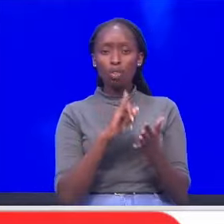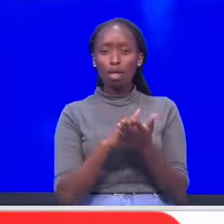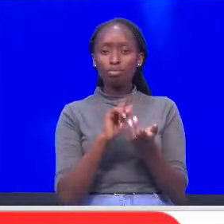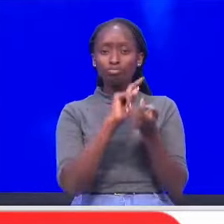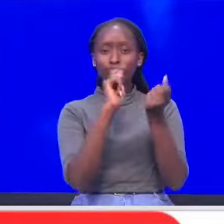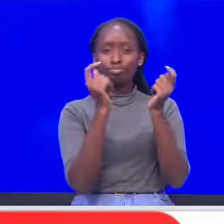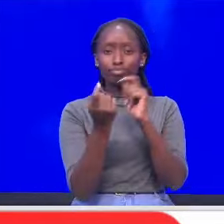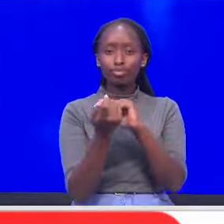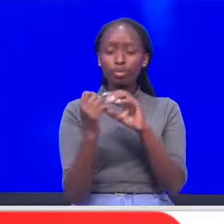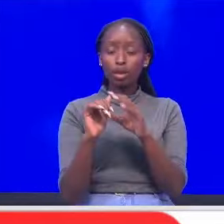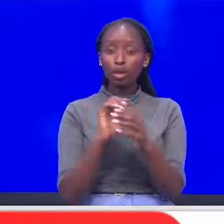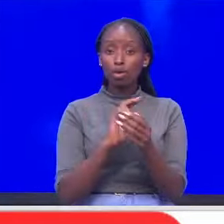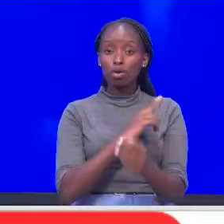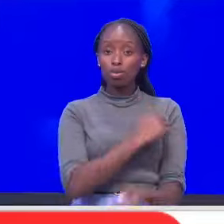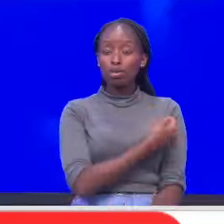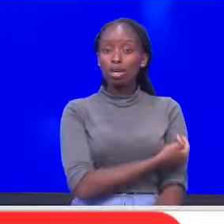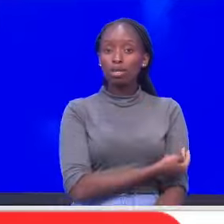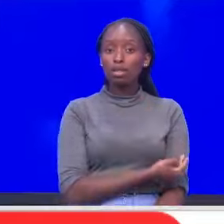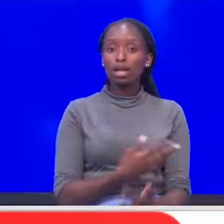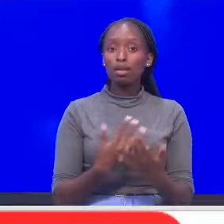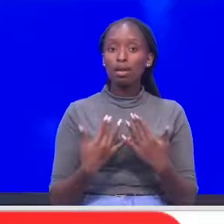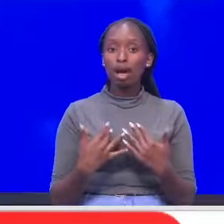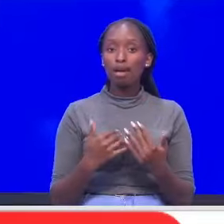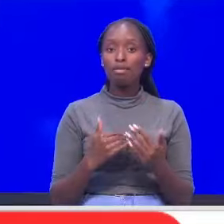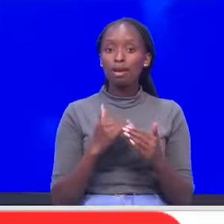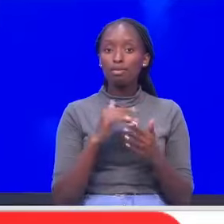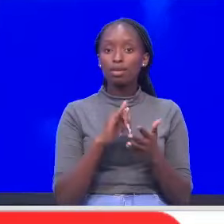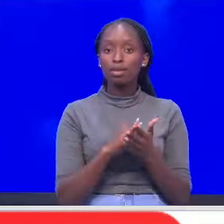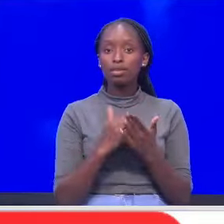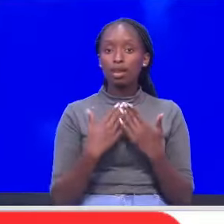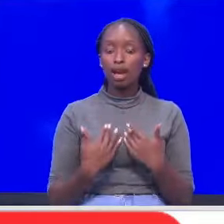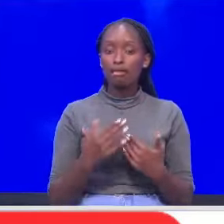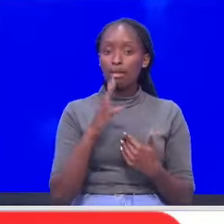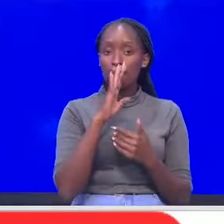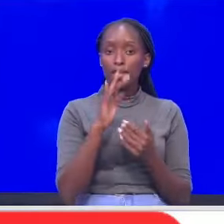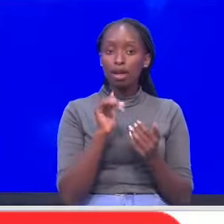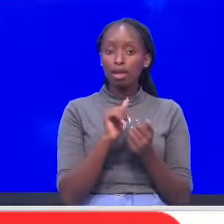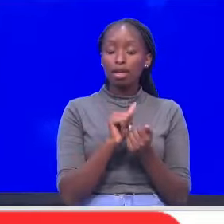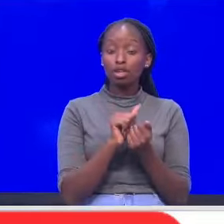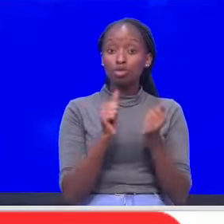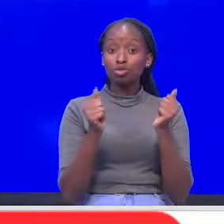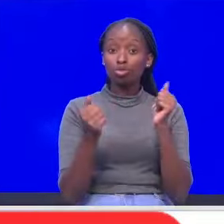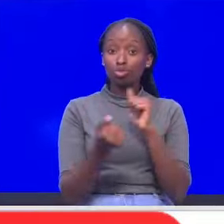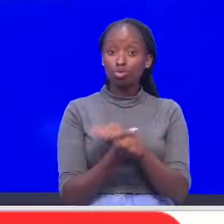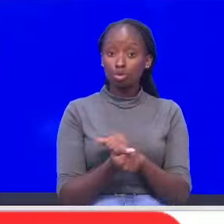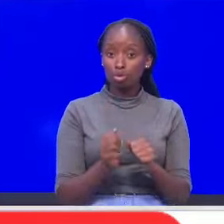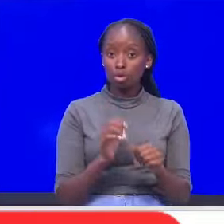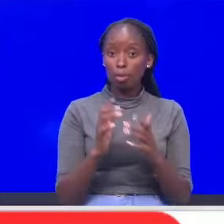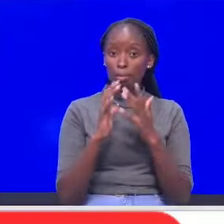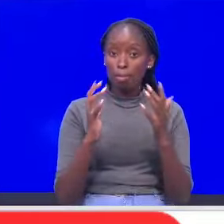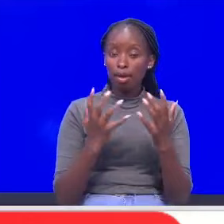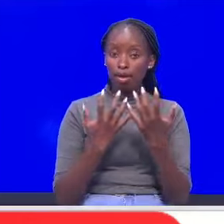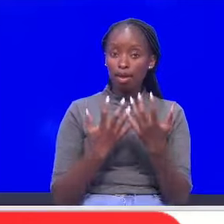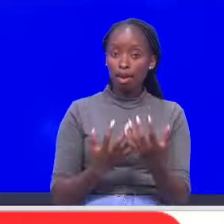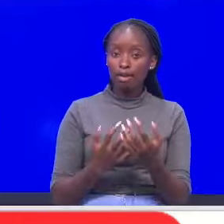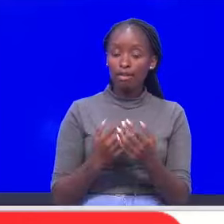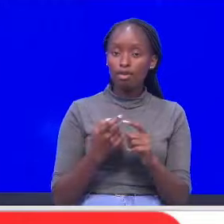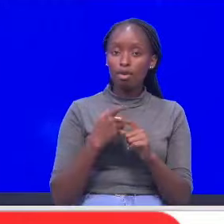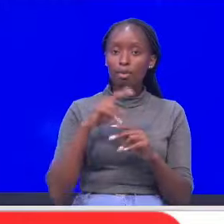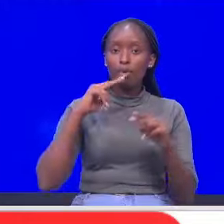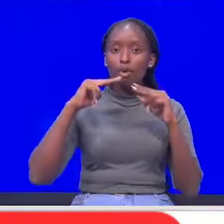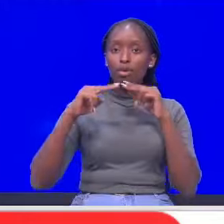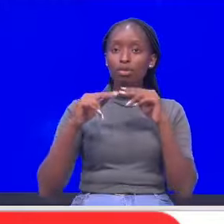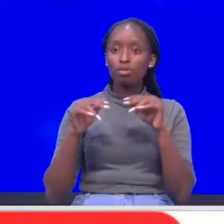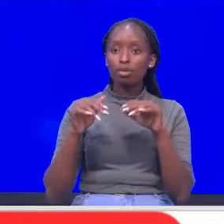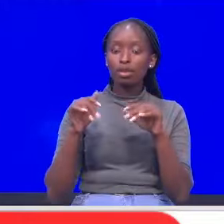industry, as there has been a sudden shift in preference from hotel rooms, the traditional hotel rooms, to short-stay